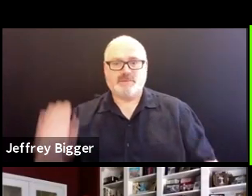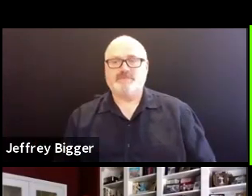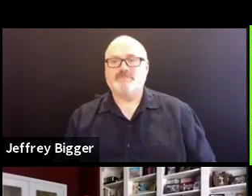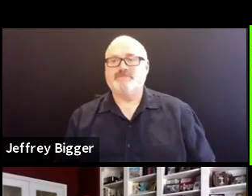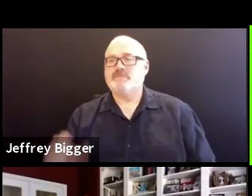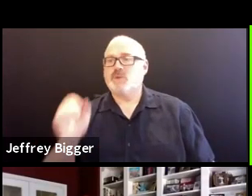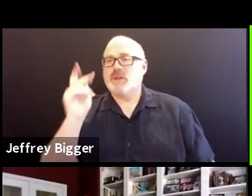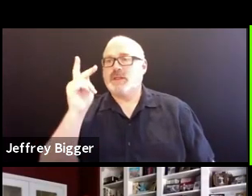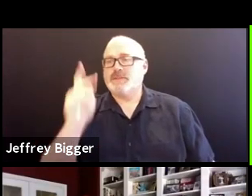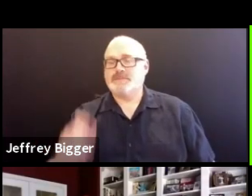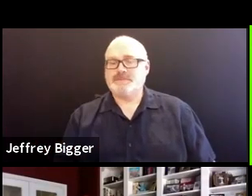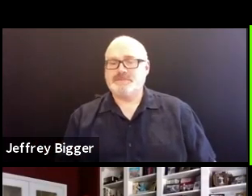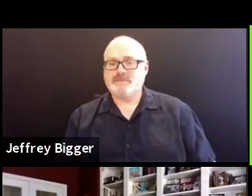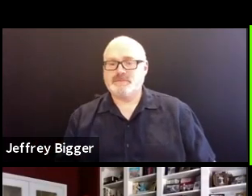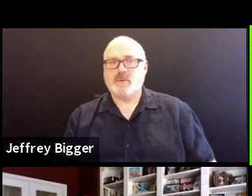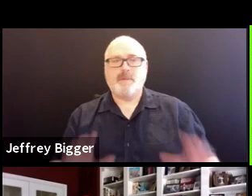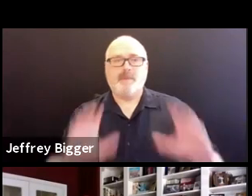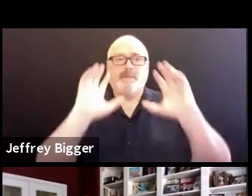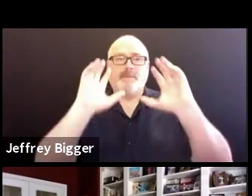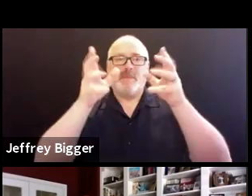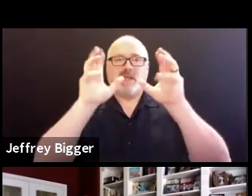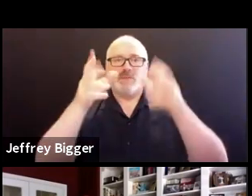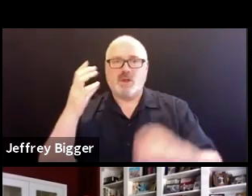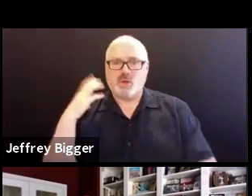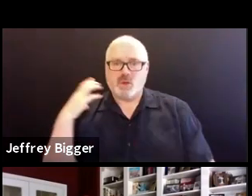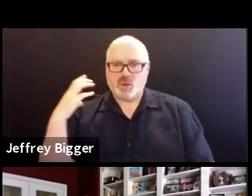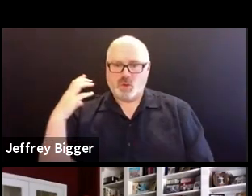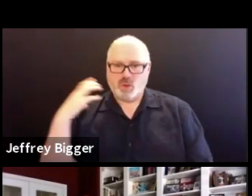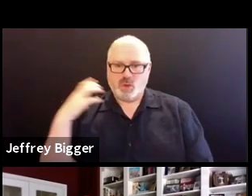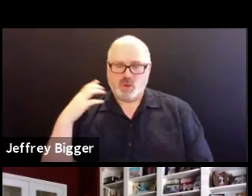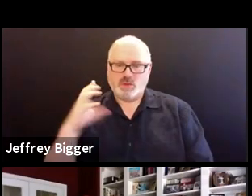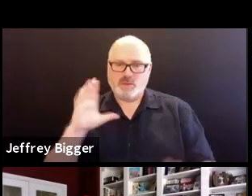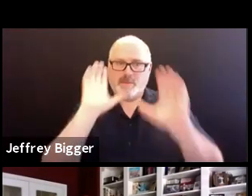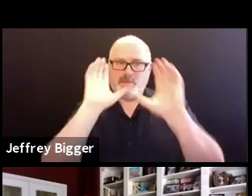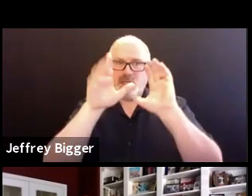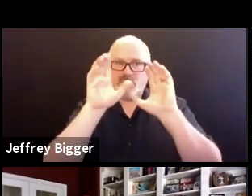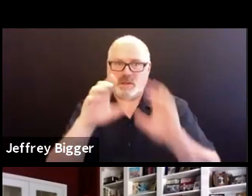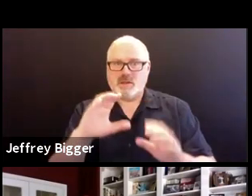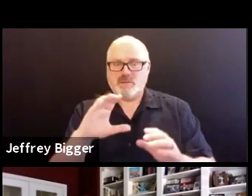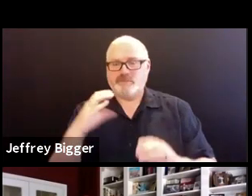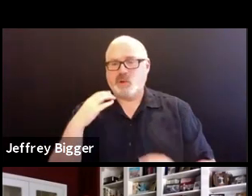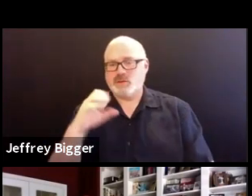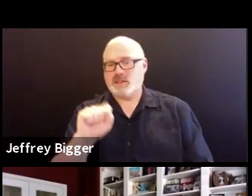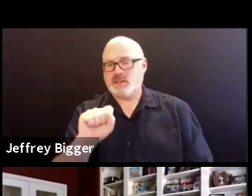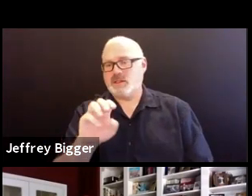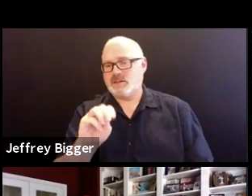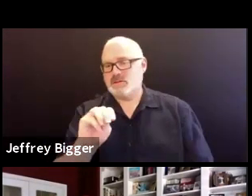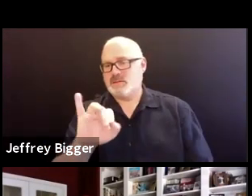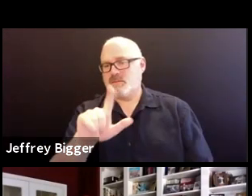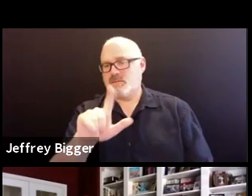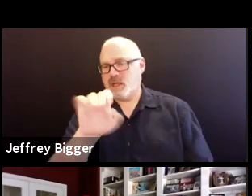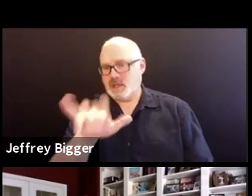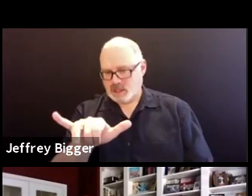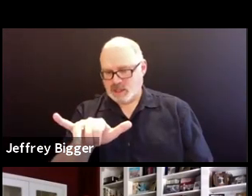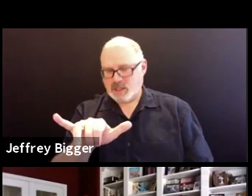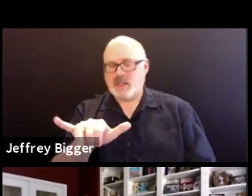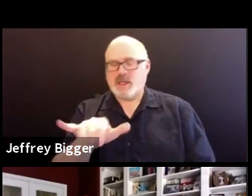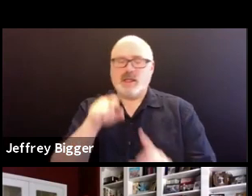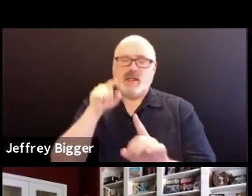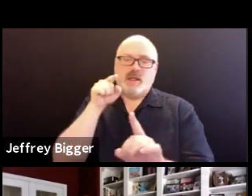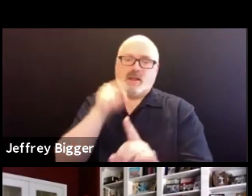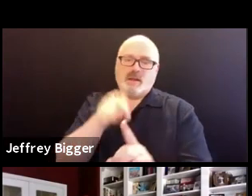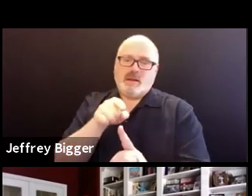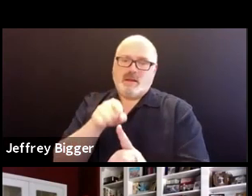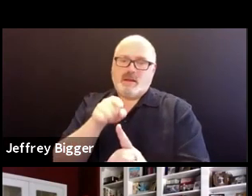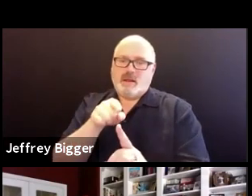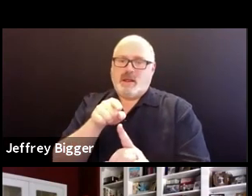Okay. Basketball coach. Okay, next, Coach Smiley. Coach Smiley